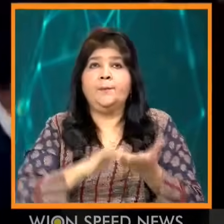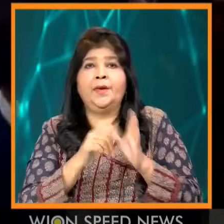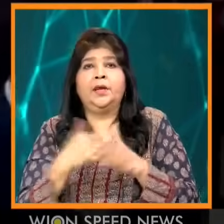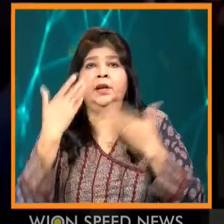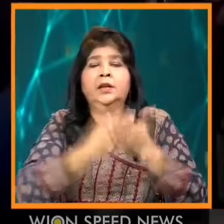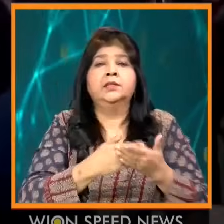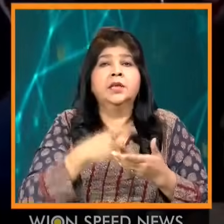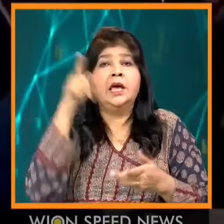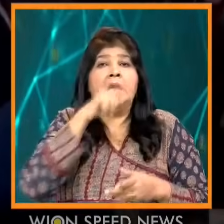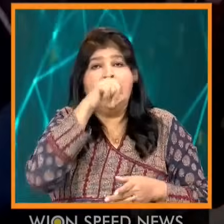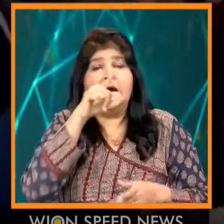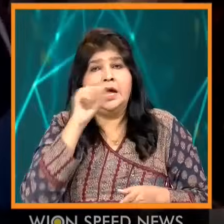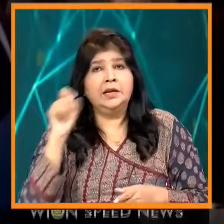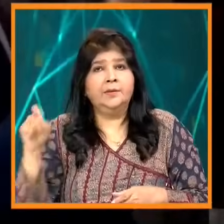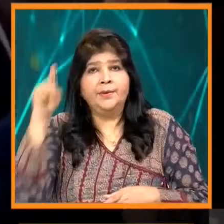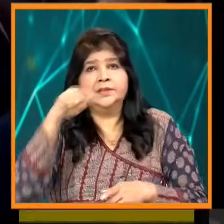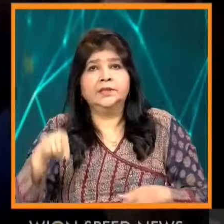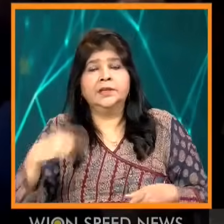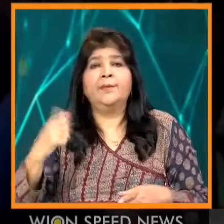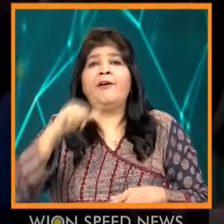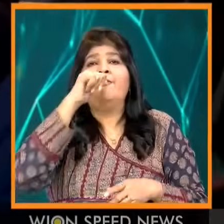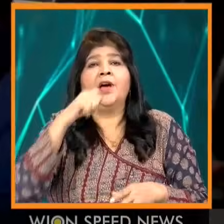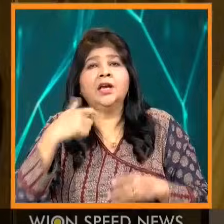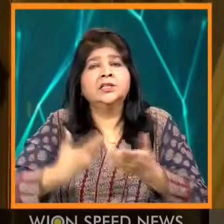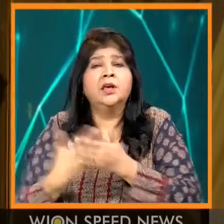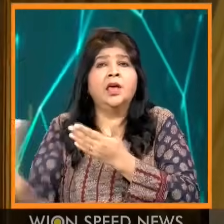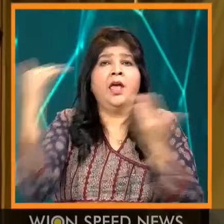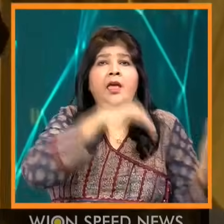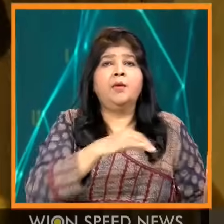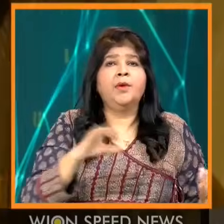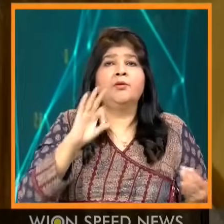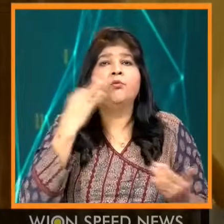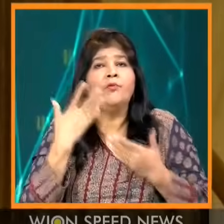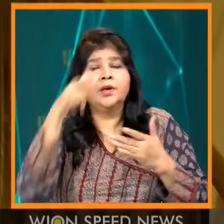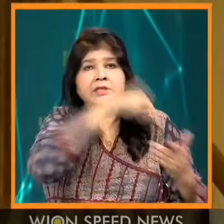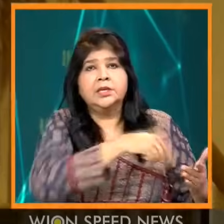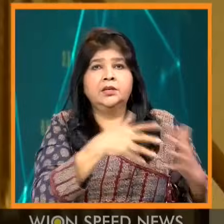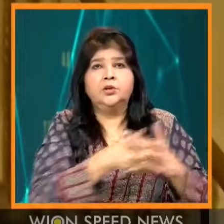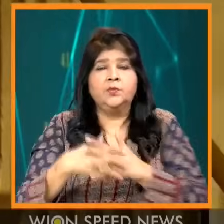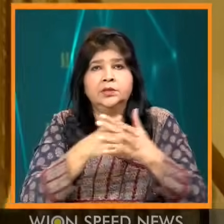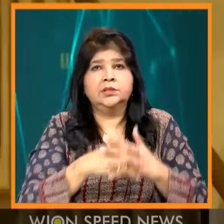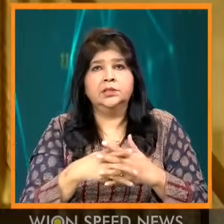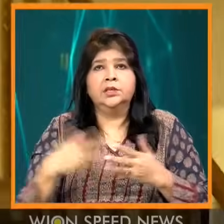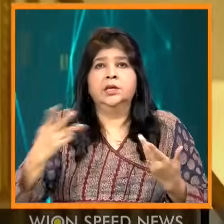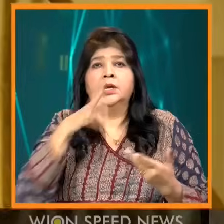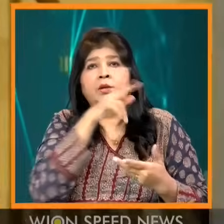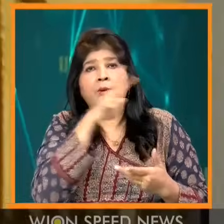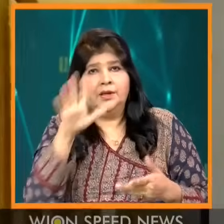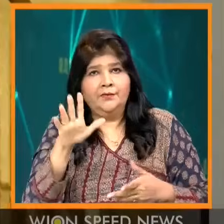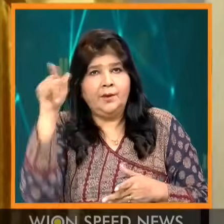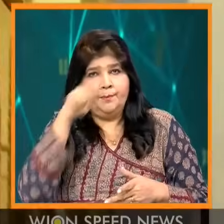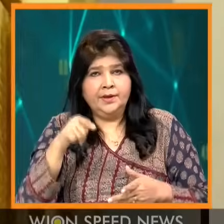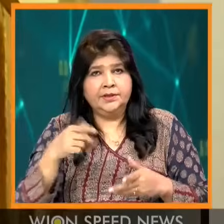a 100% tariff on wines and champagne imported from France to the US if the French didn't move the 25% tax